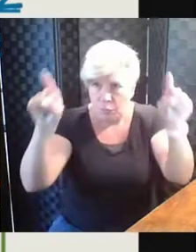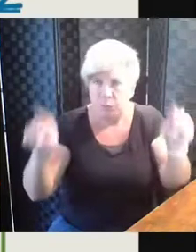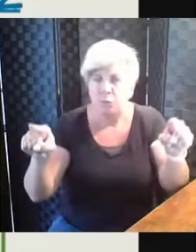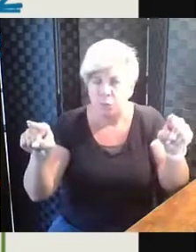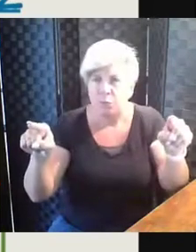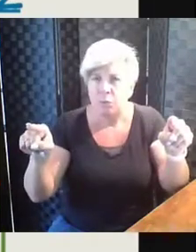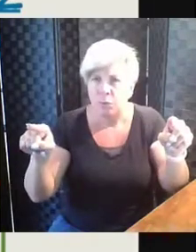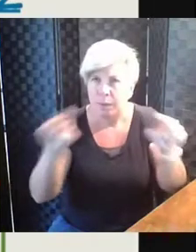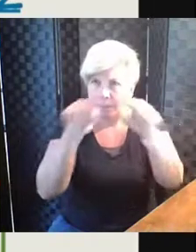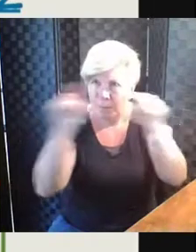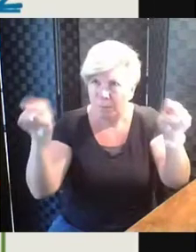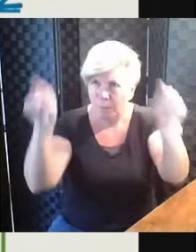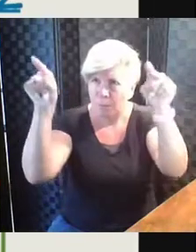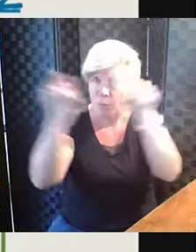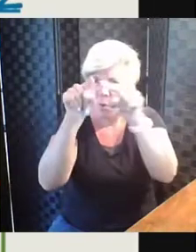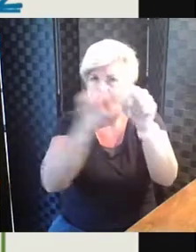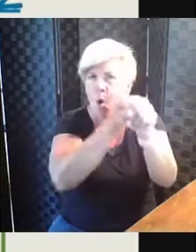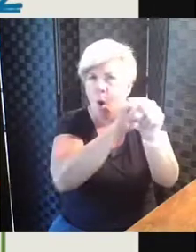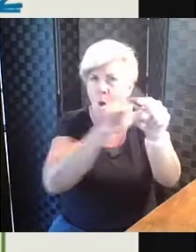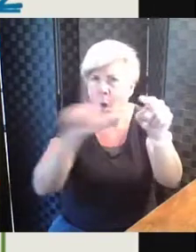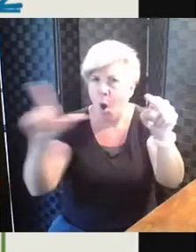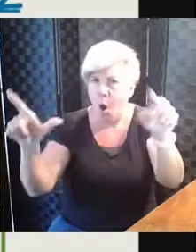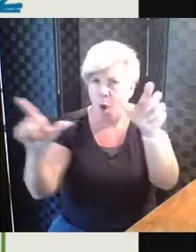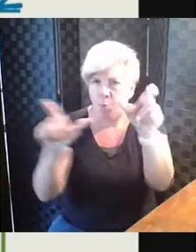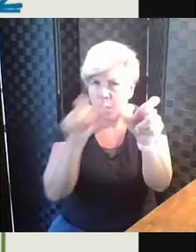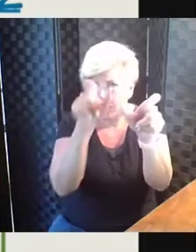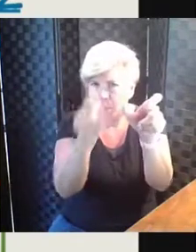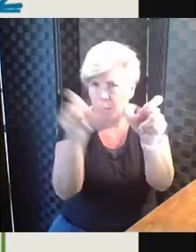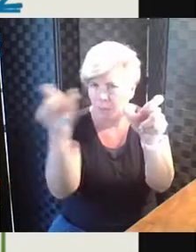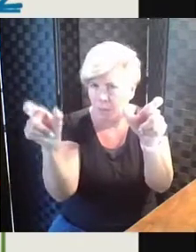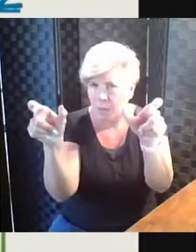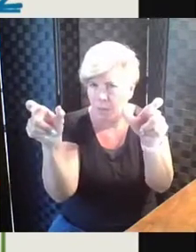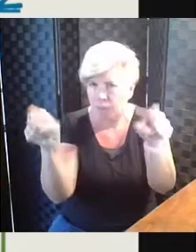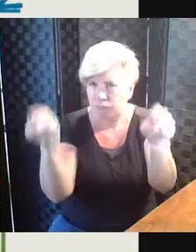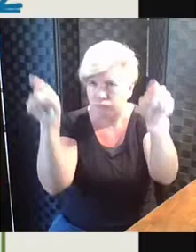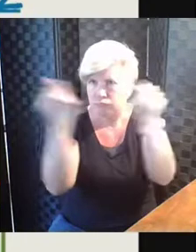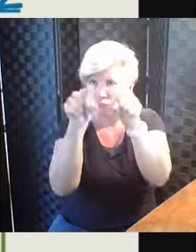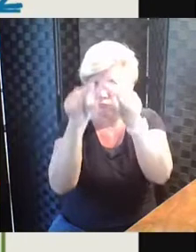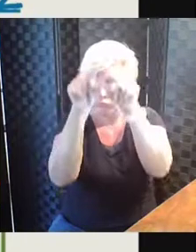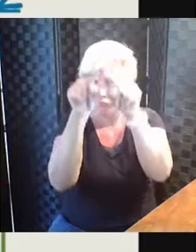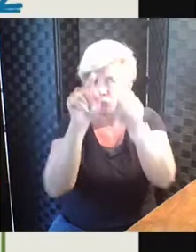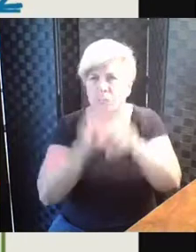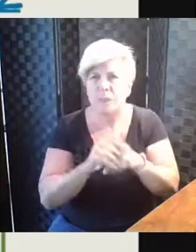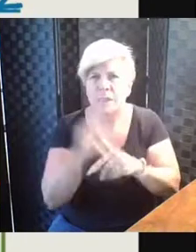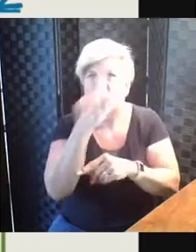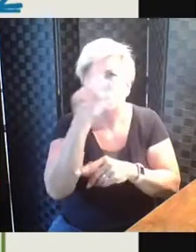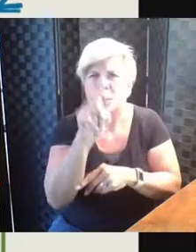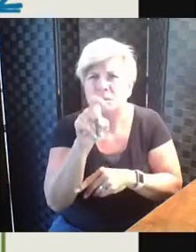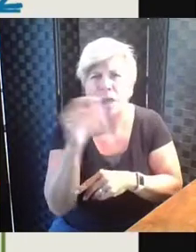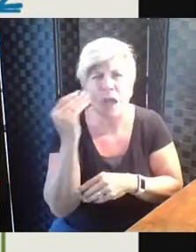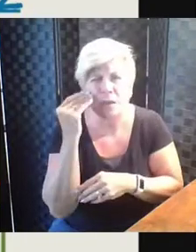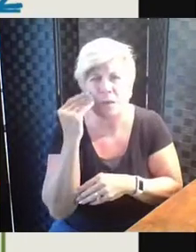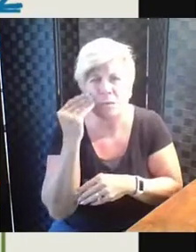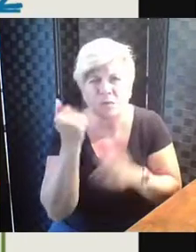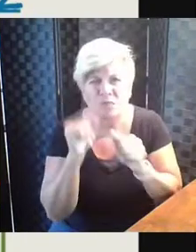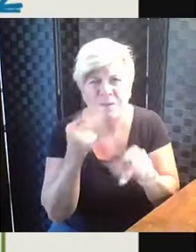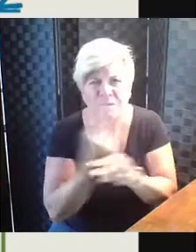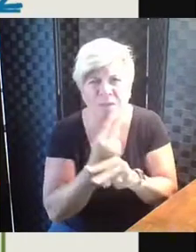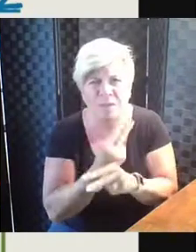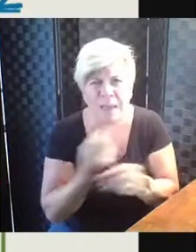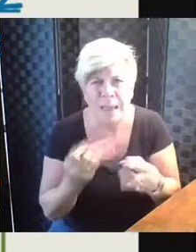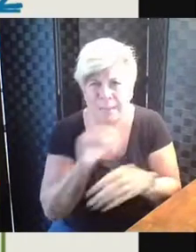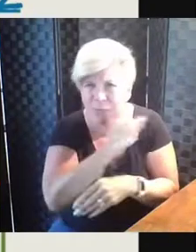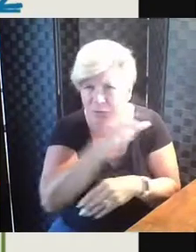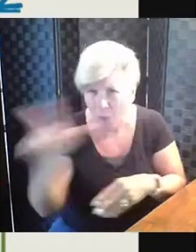here that goes around the whole bar model, and I'll put a question mark there because I know that's what I'm trying to figure